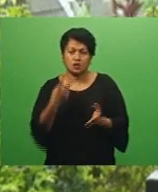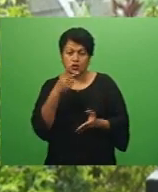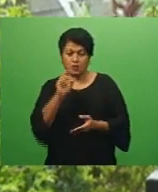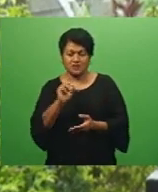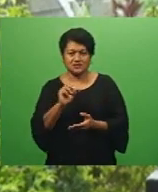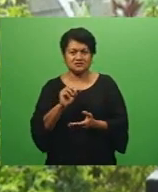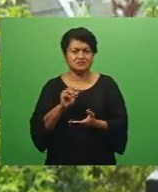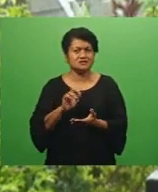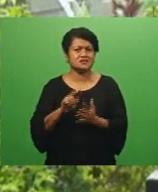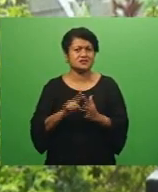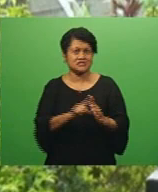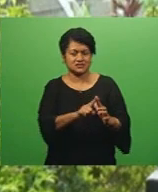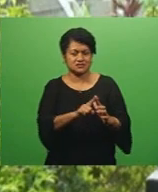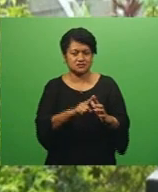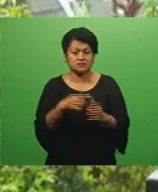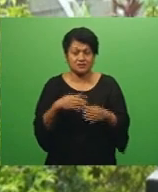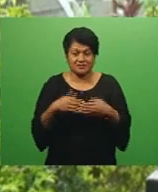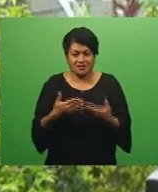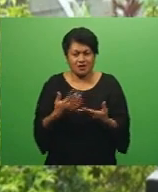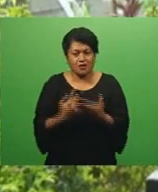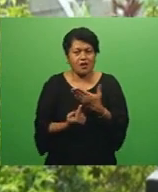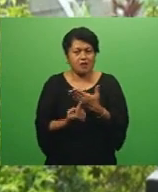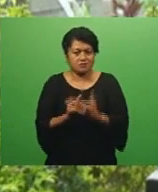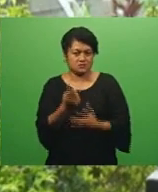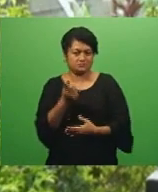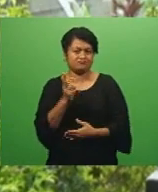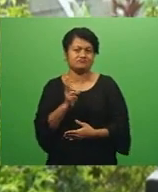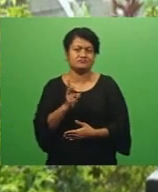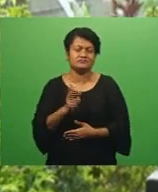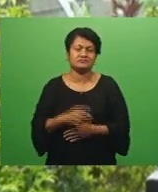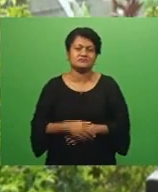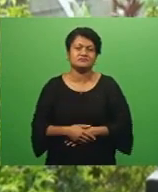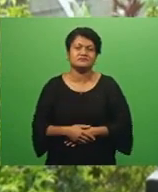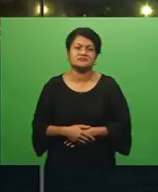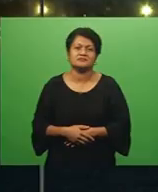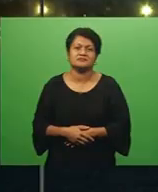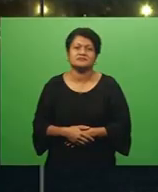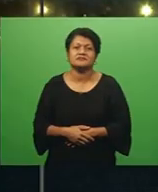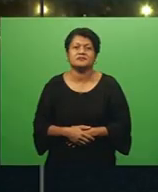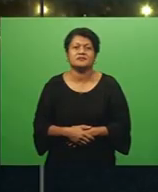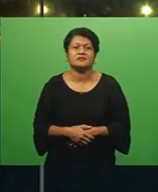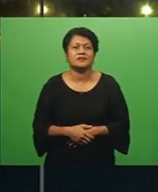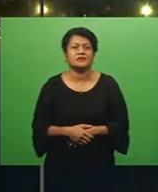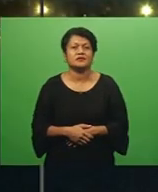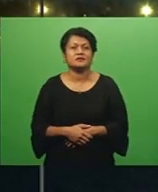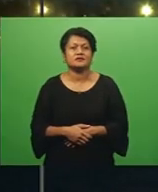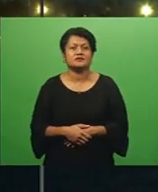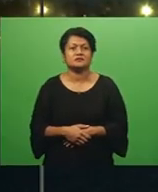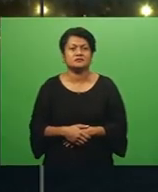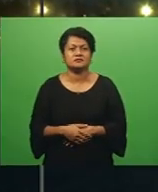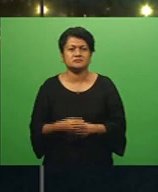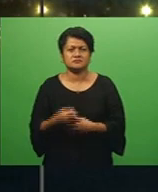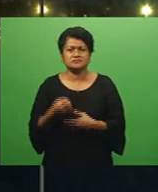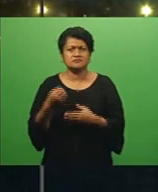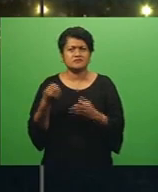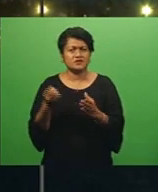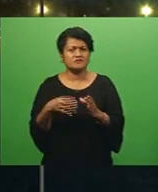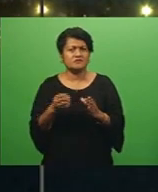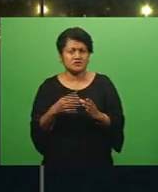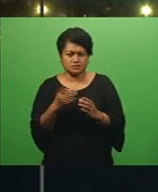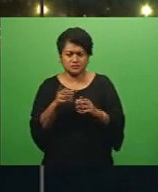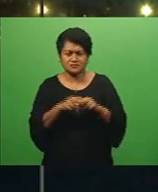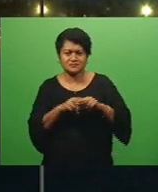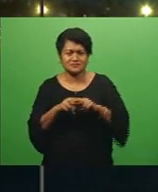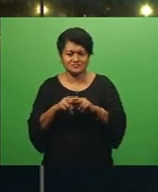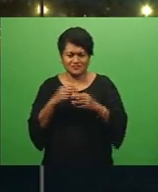date back to 2018. Kritika Kumar, FBC News. Investment Fiji is now targeting